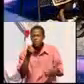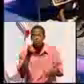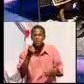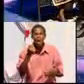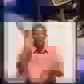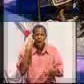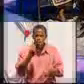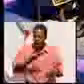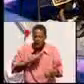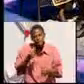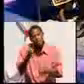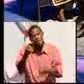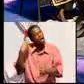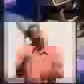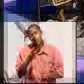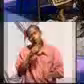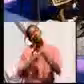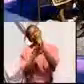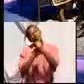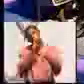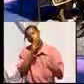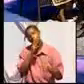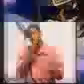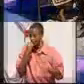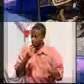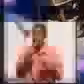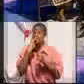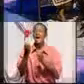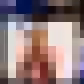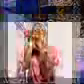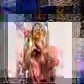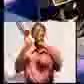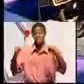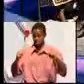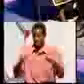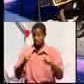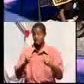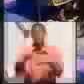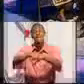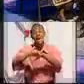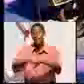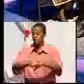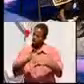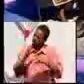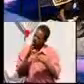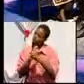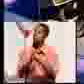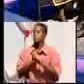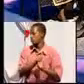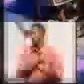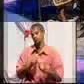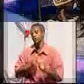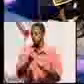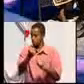this activity is called Sight Savers UK, through the British department, that is the overseas department. Okay. Support they call